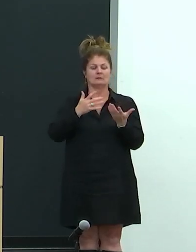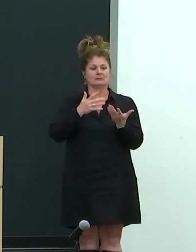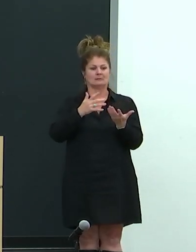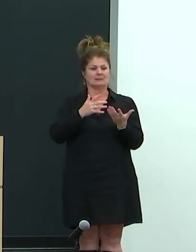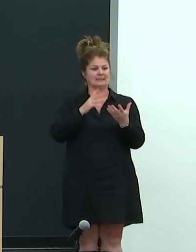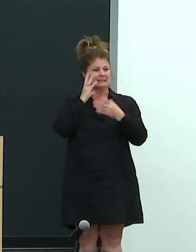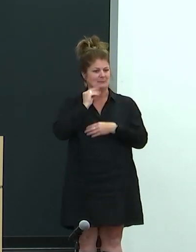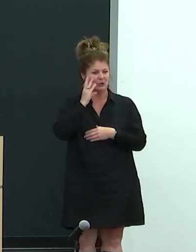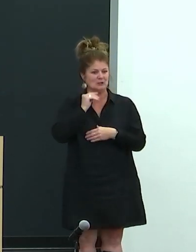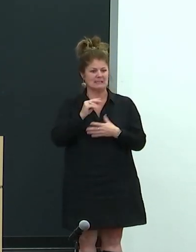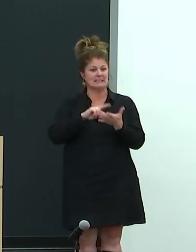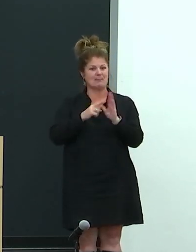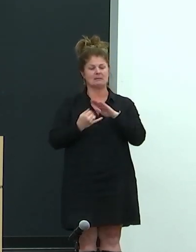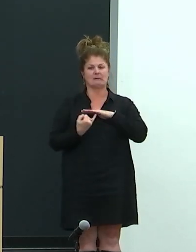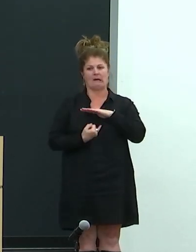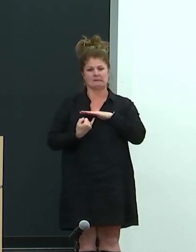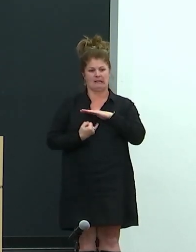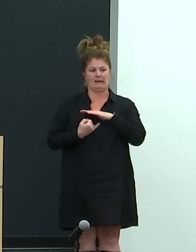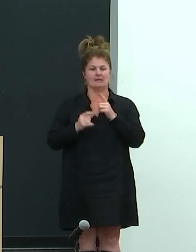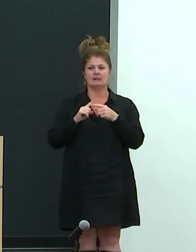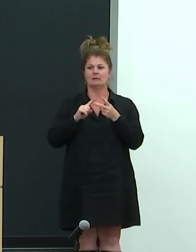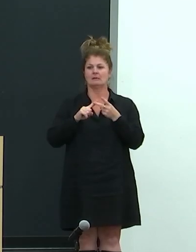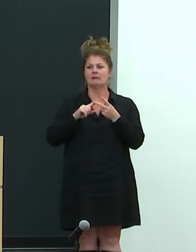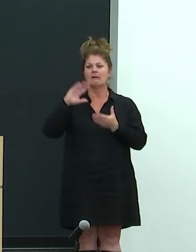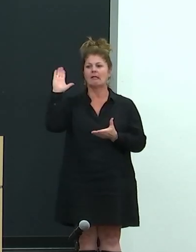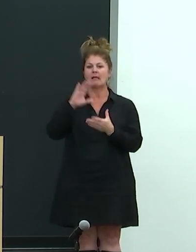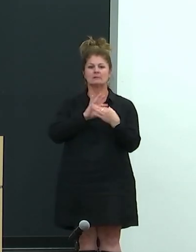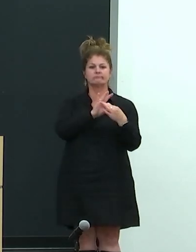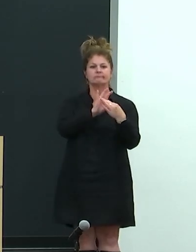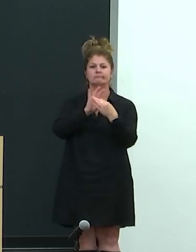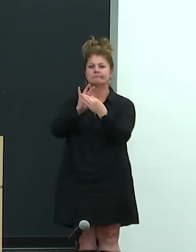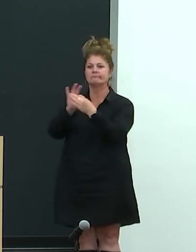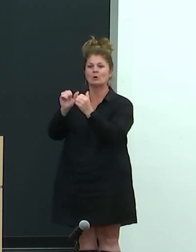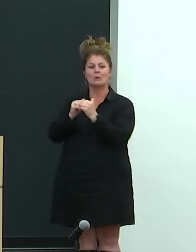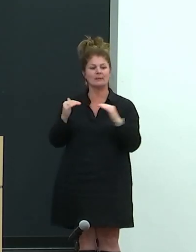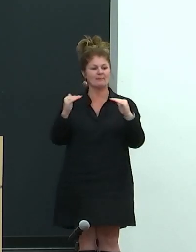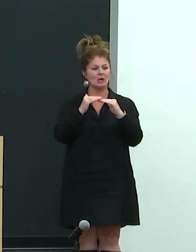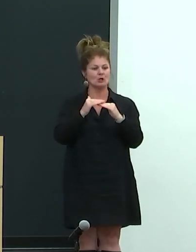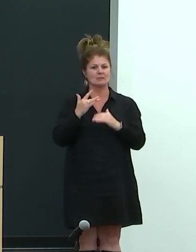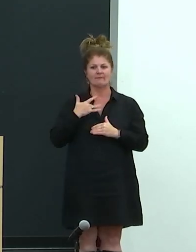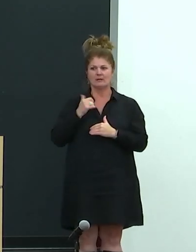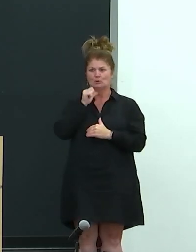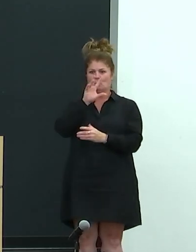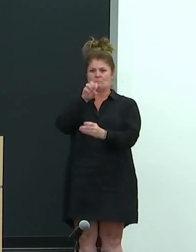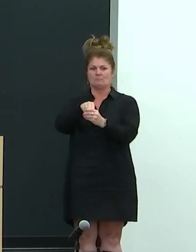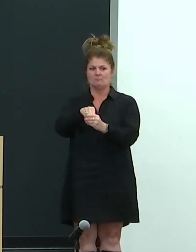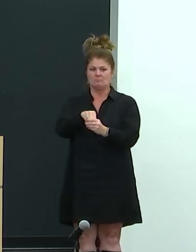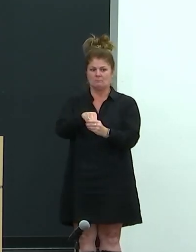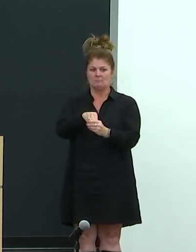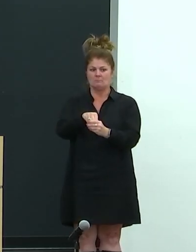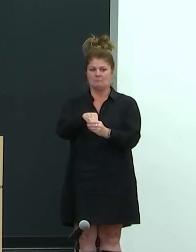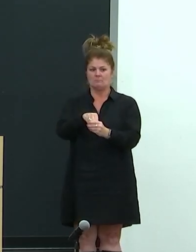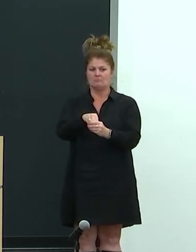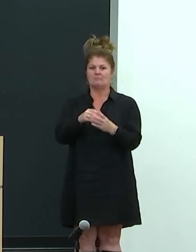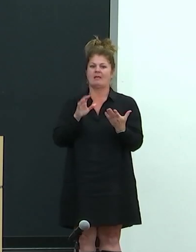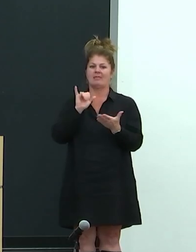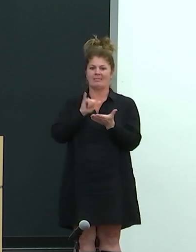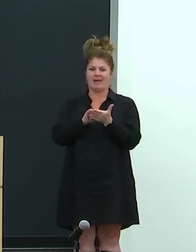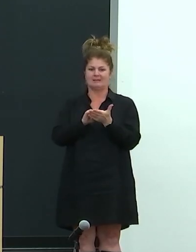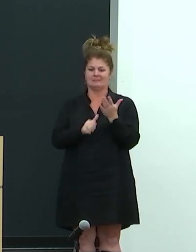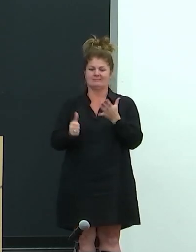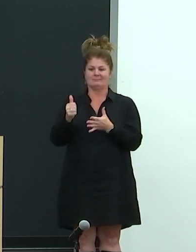isolation, decreased peer connections, and a lack of belonging, which research suggests is one of the